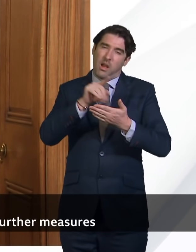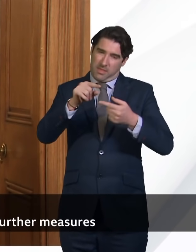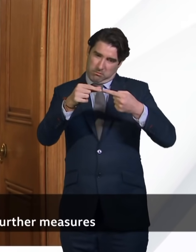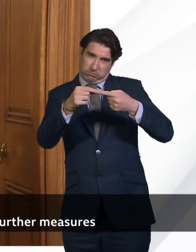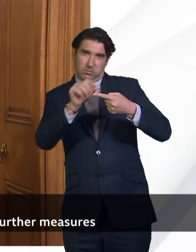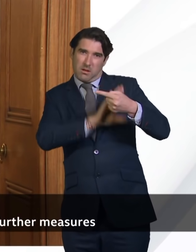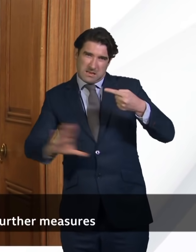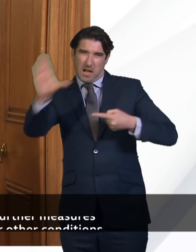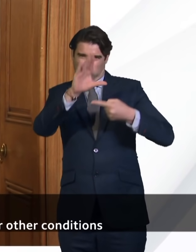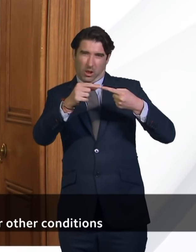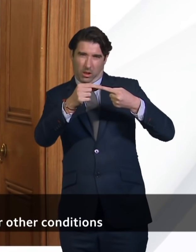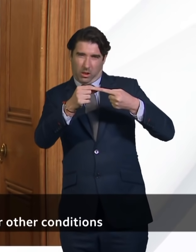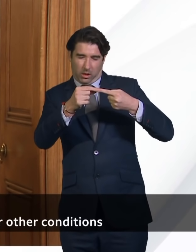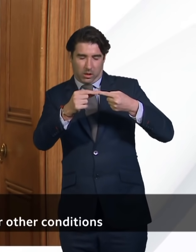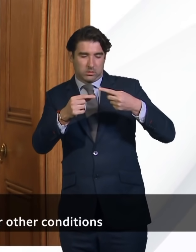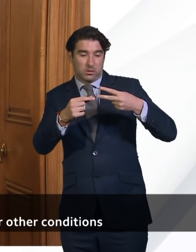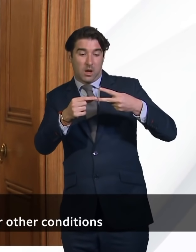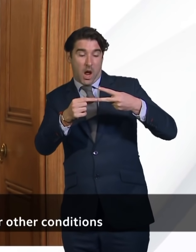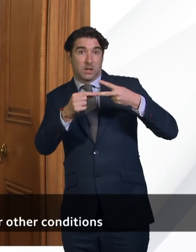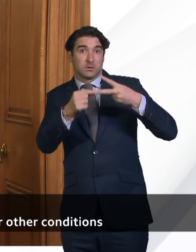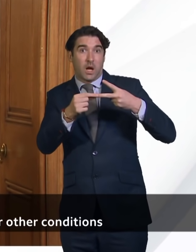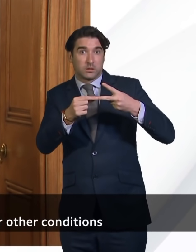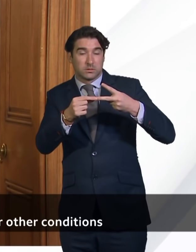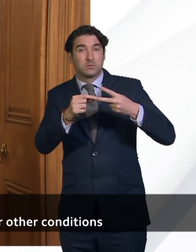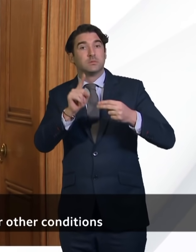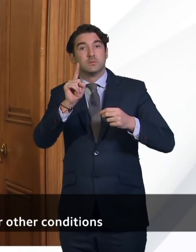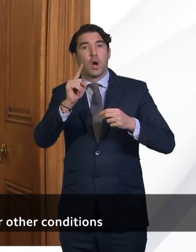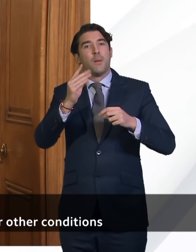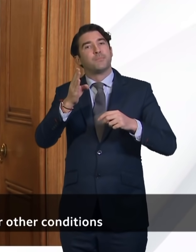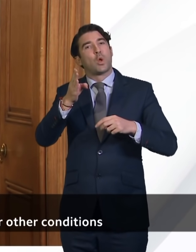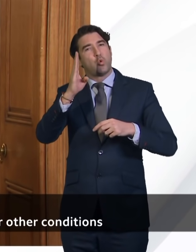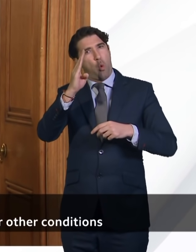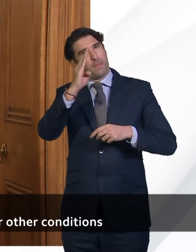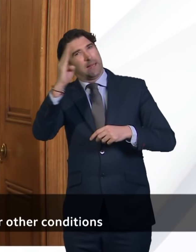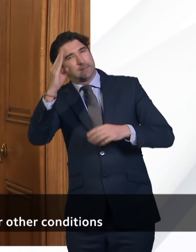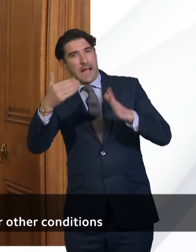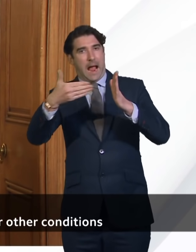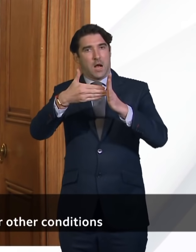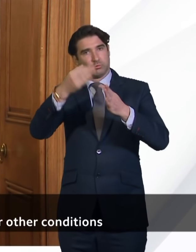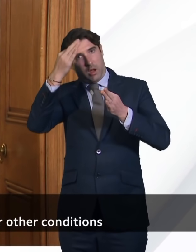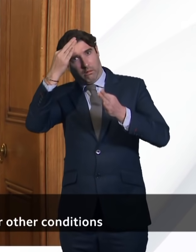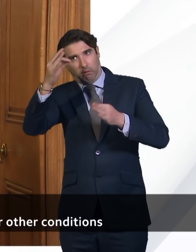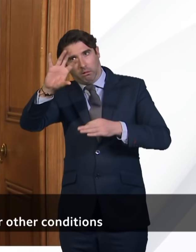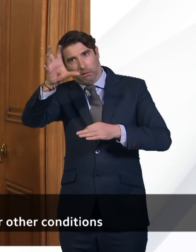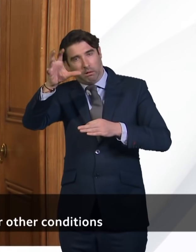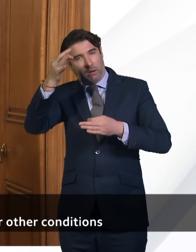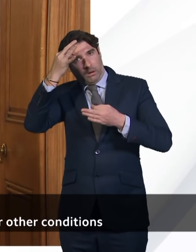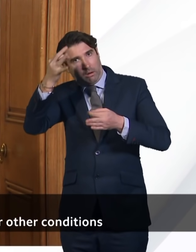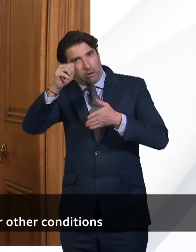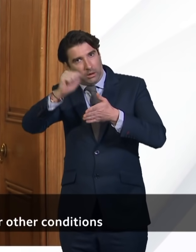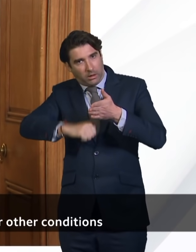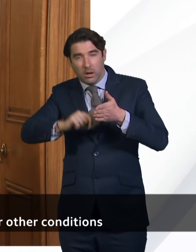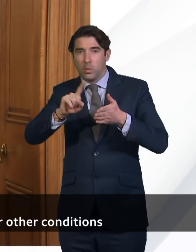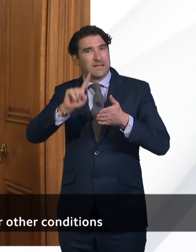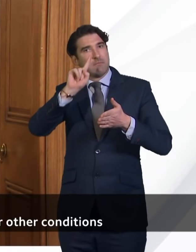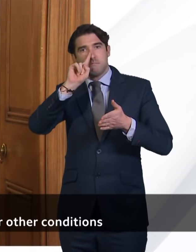is restricting contact. You can't meet with your own household group inside, whether at